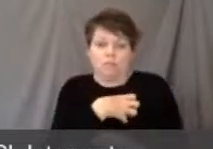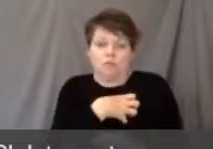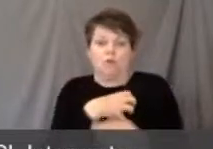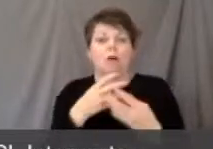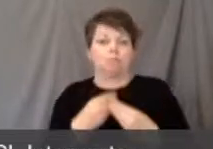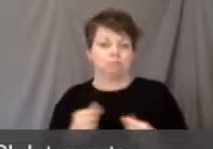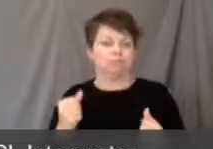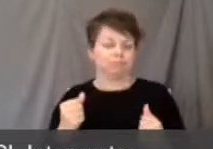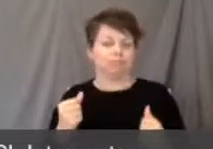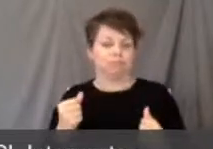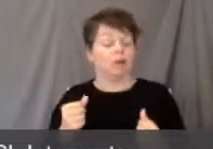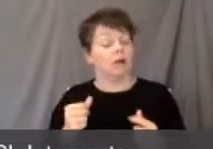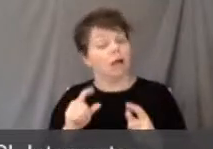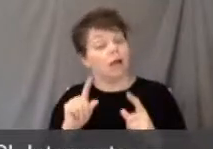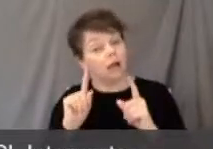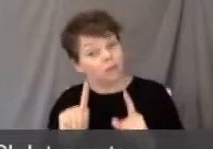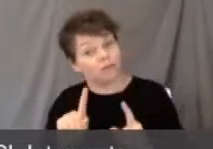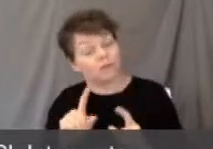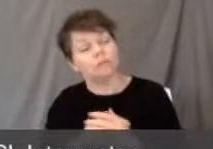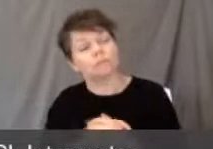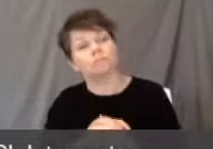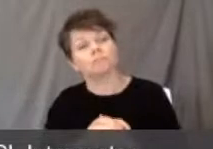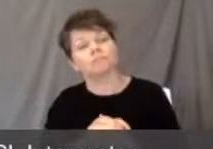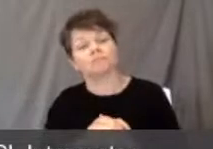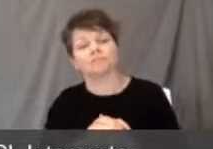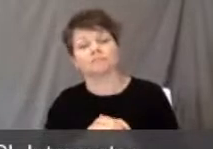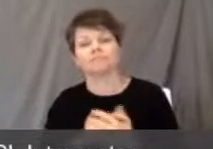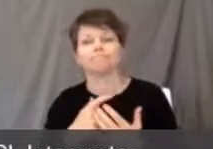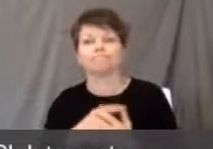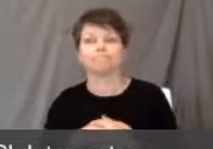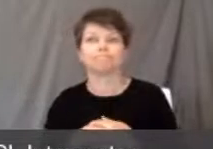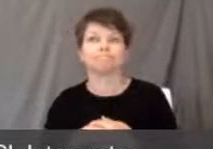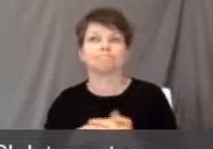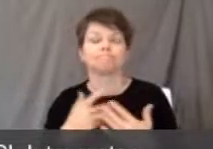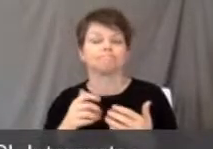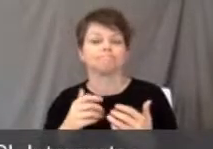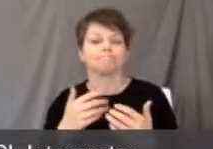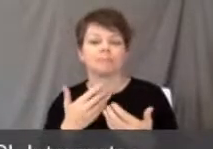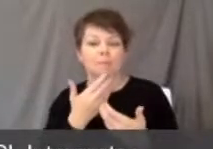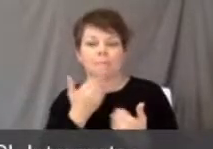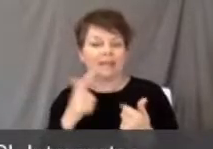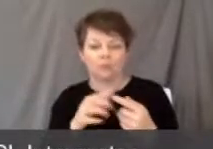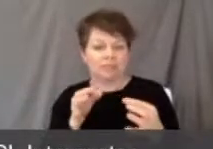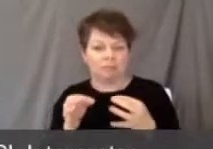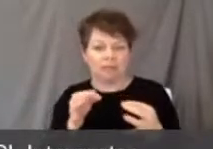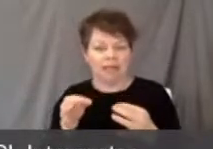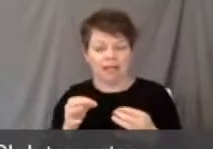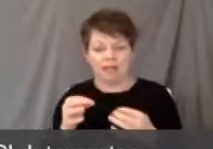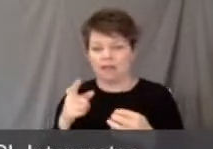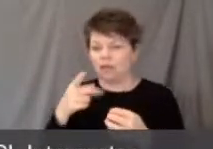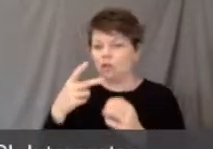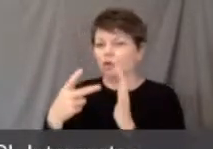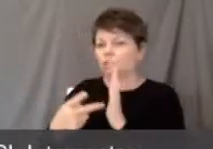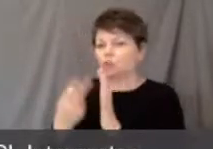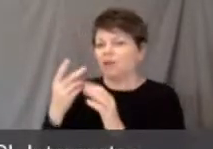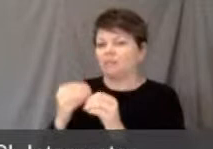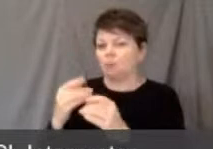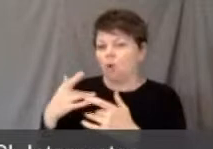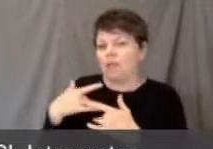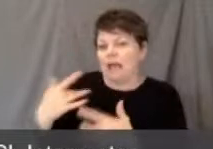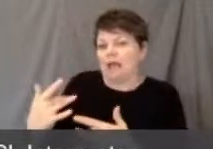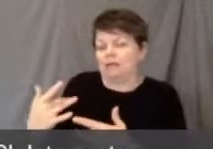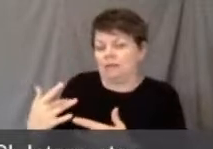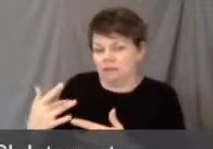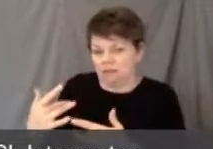However, there is, from the best I could figure, is probably about twice as likely than the low level you would get